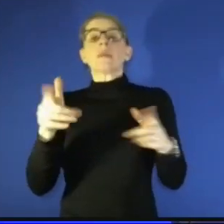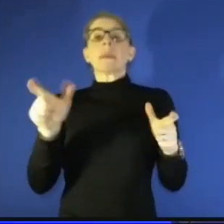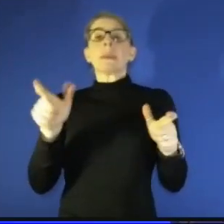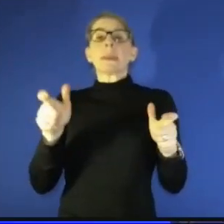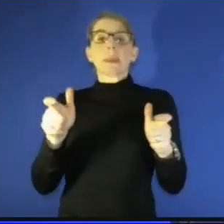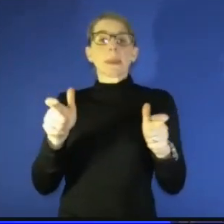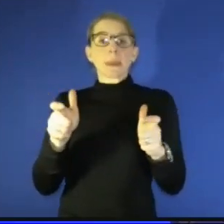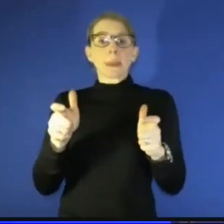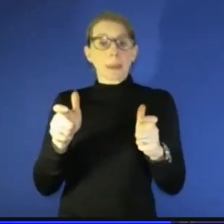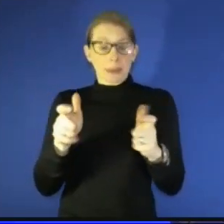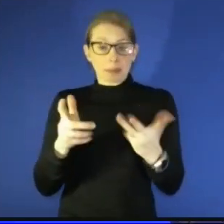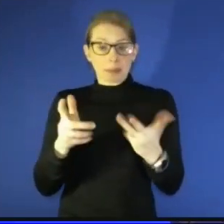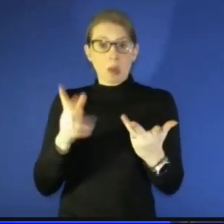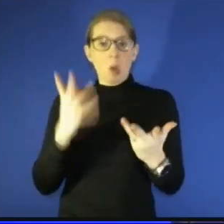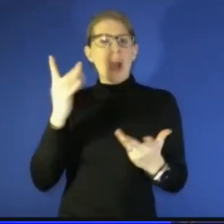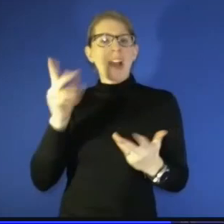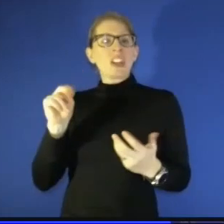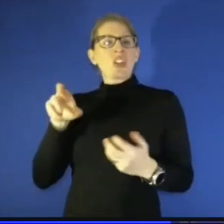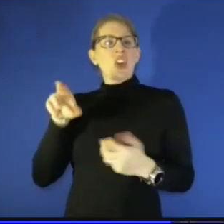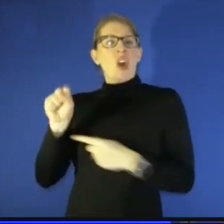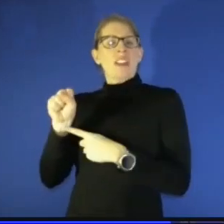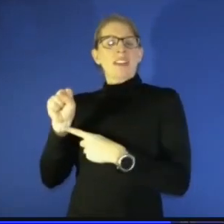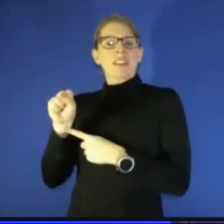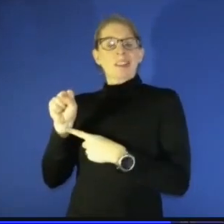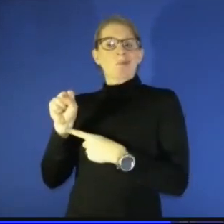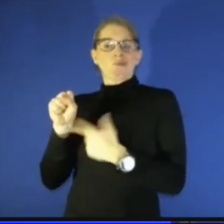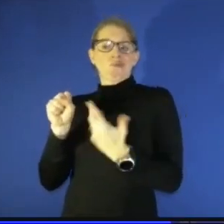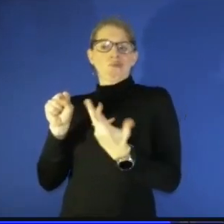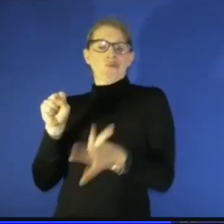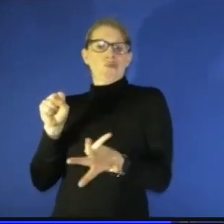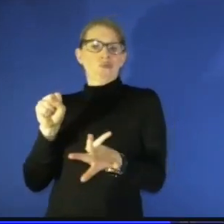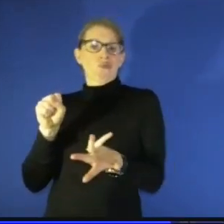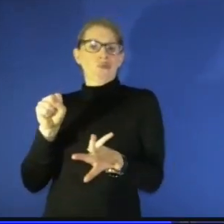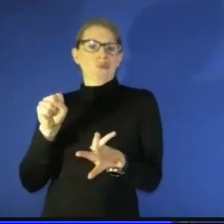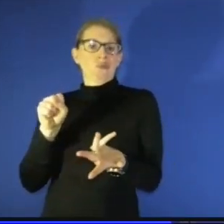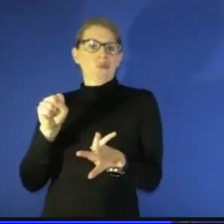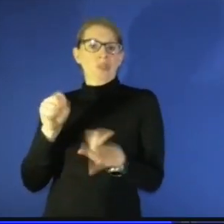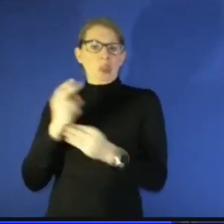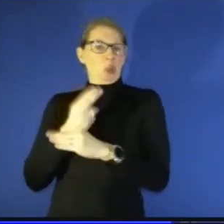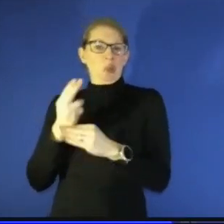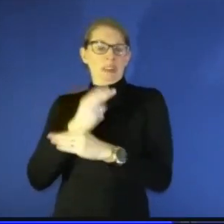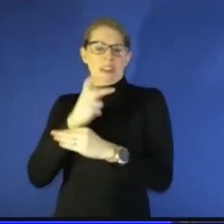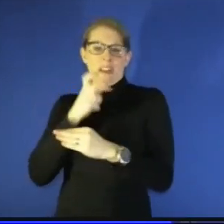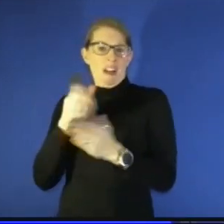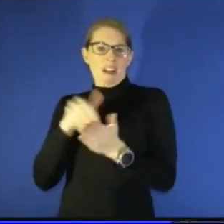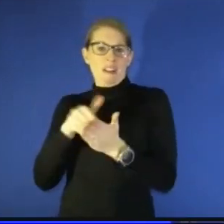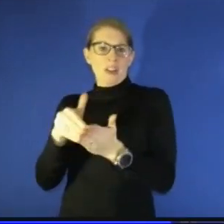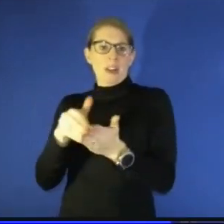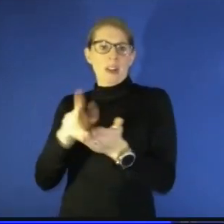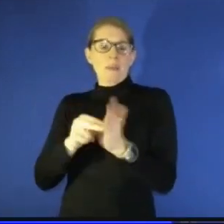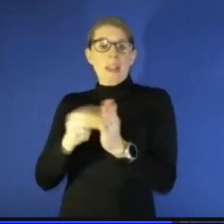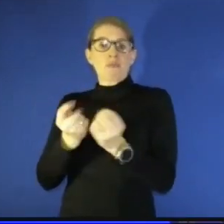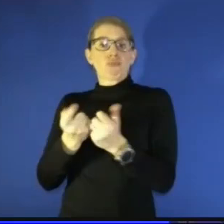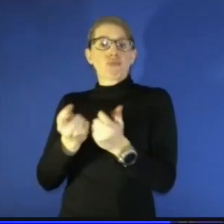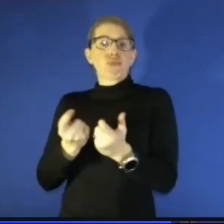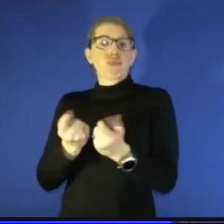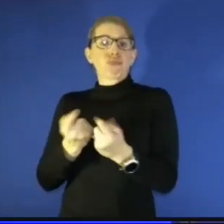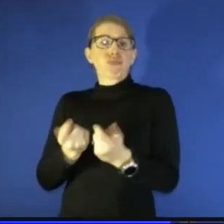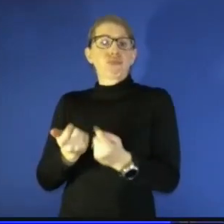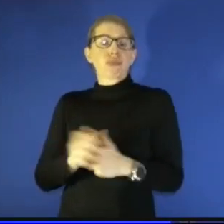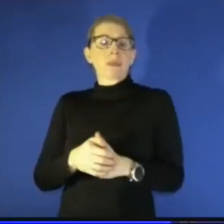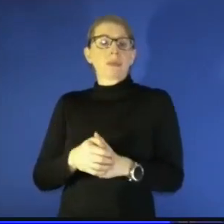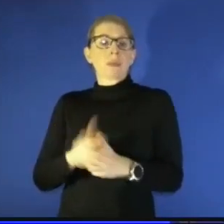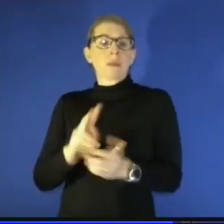meaning neurons that aren't having as much use as others are being pruned so that your